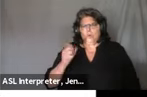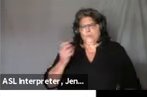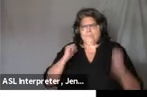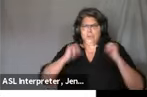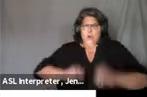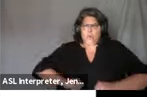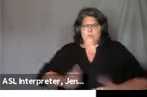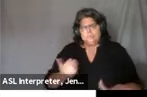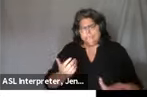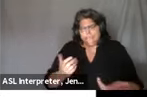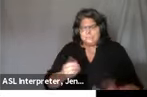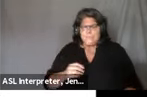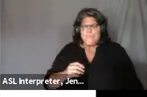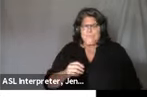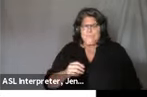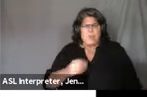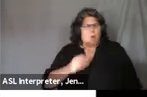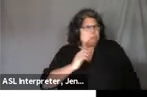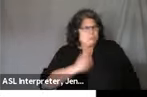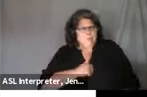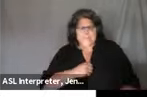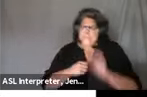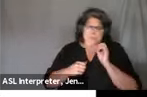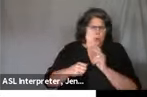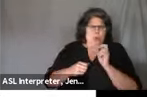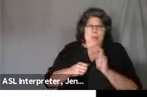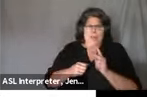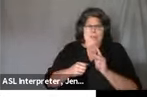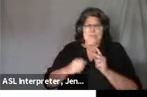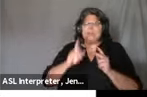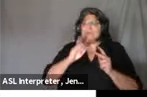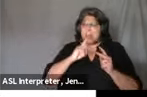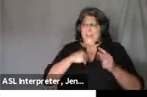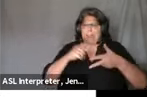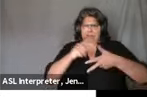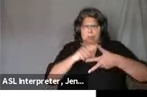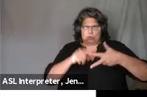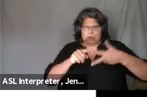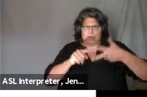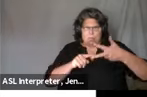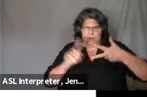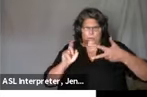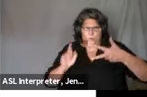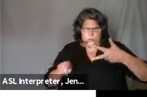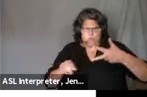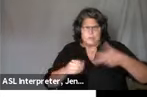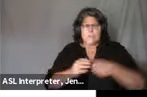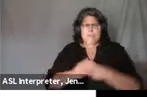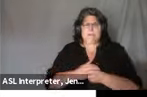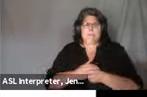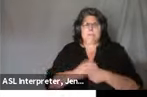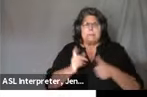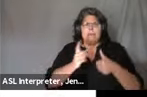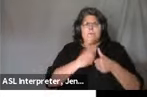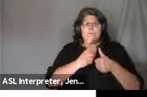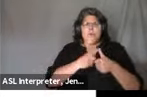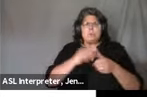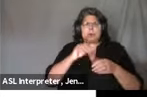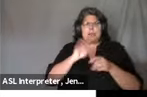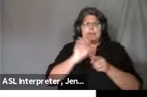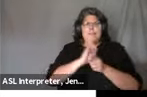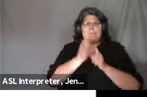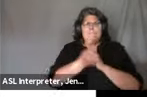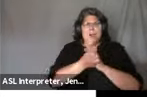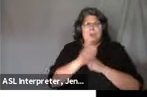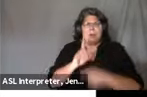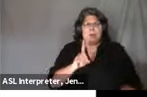it's okay. I have actually three questions. The first is, in the environmental document,